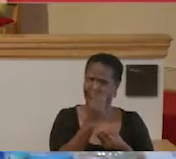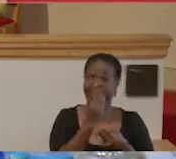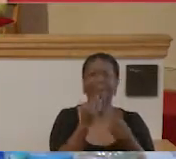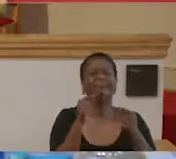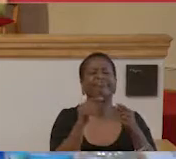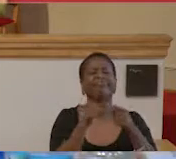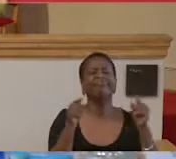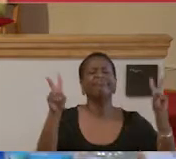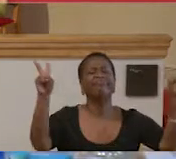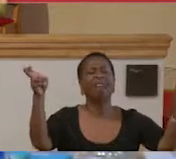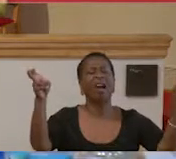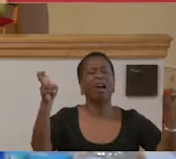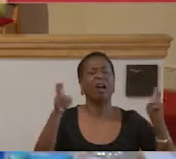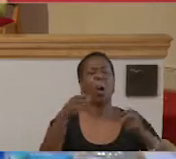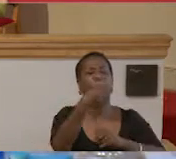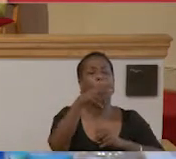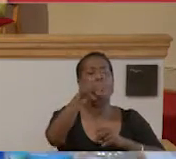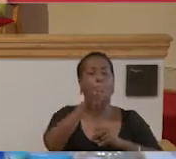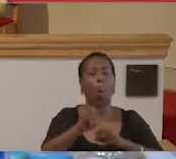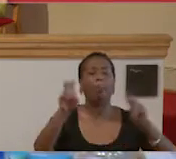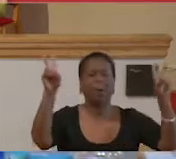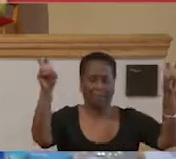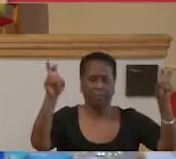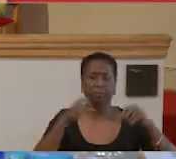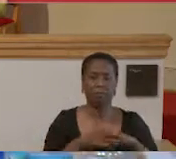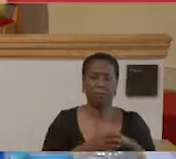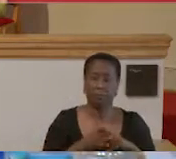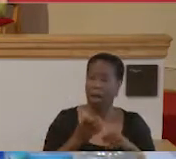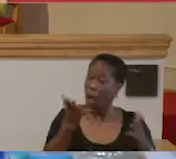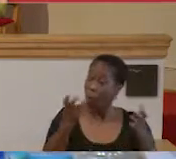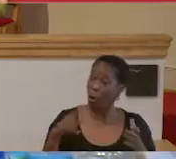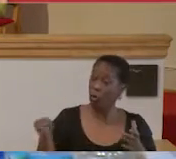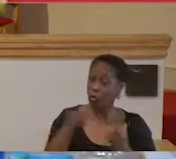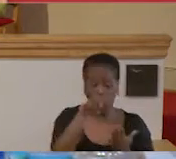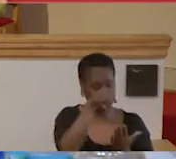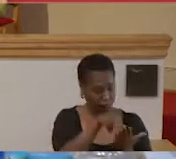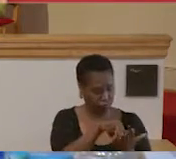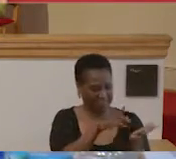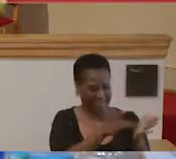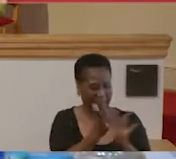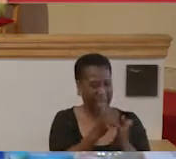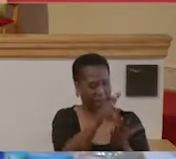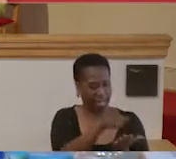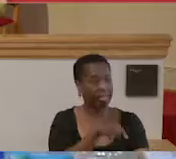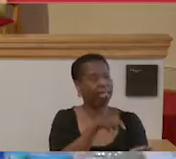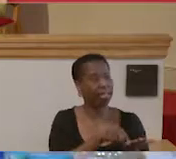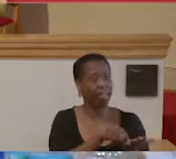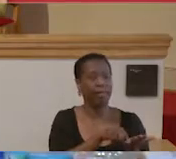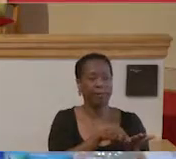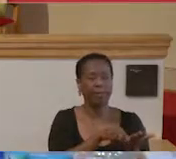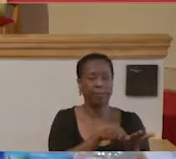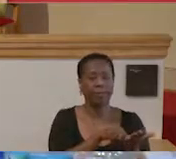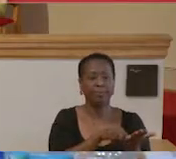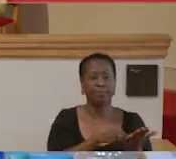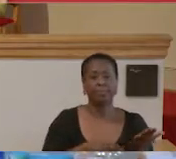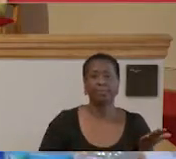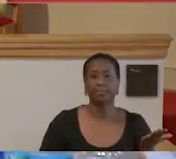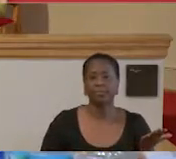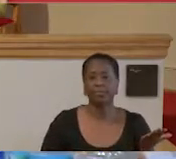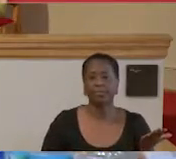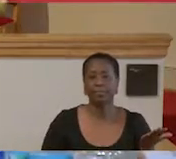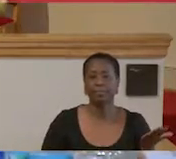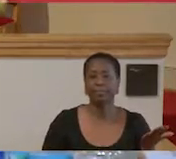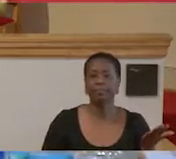the second letter to the church at Corinth, or as one of the leading presidential